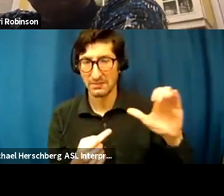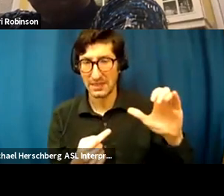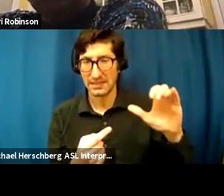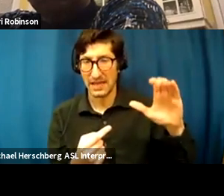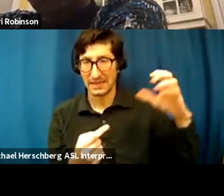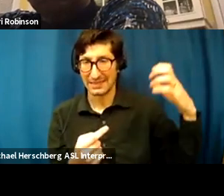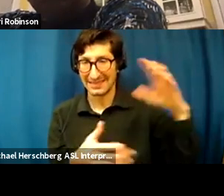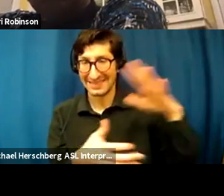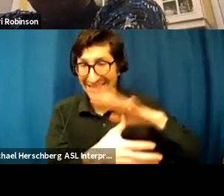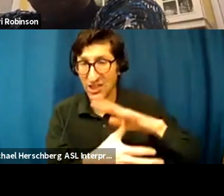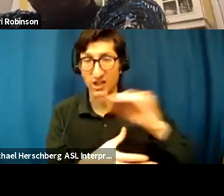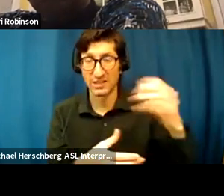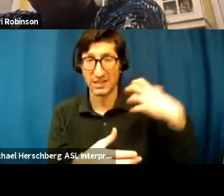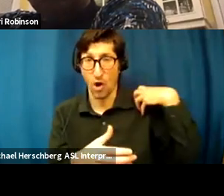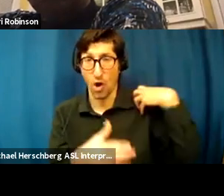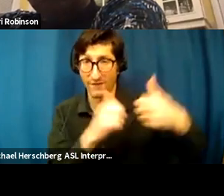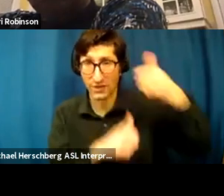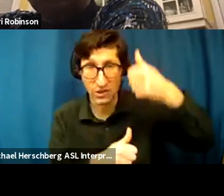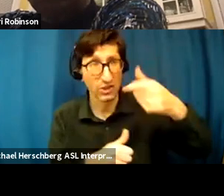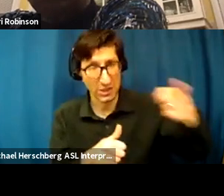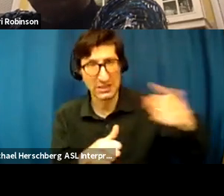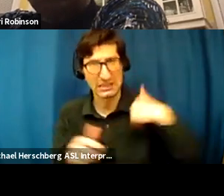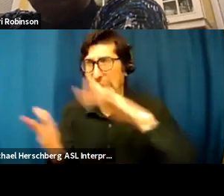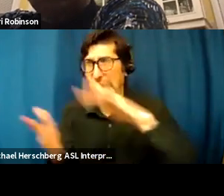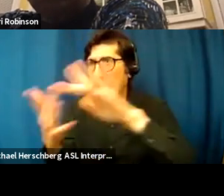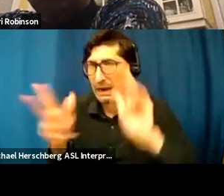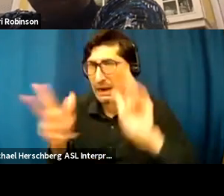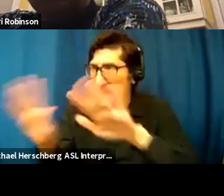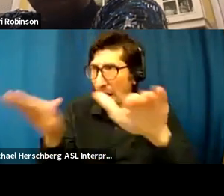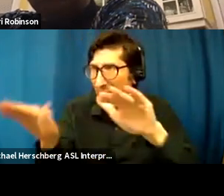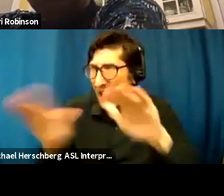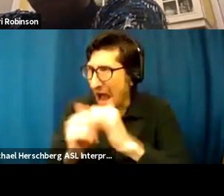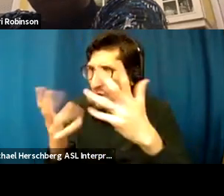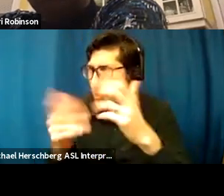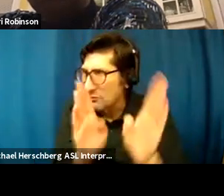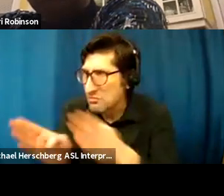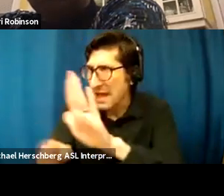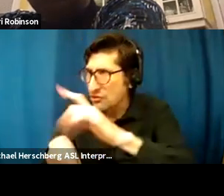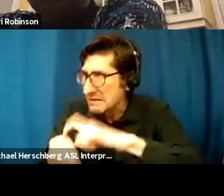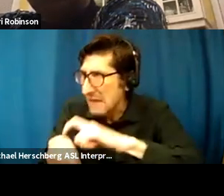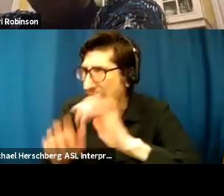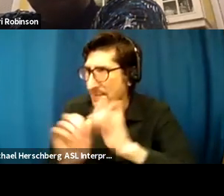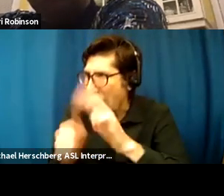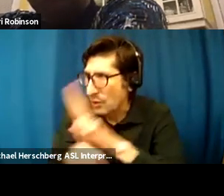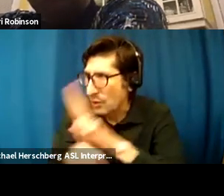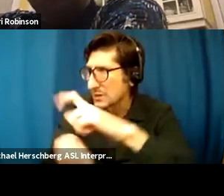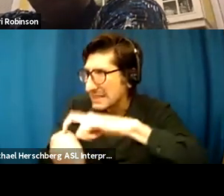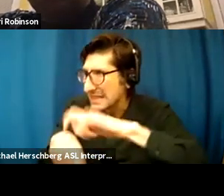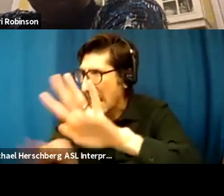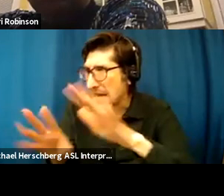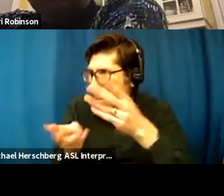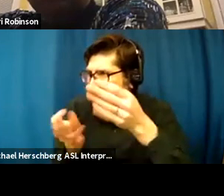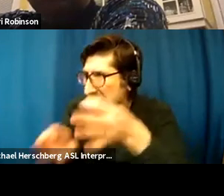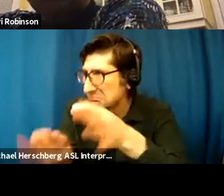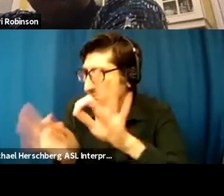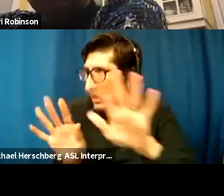who are really reaching out to BSAC representatives and asking, how do you want to structure this time? What do you think is the best way to structure the time? What's more effective? What's